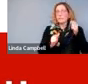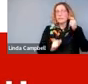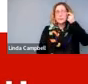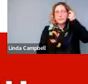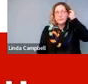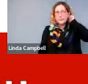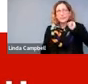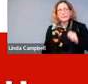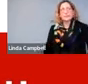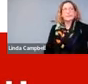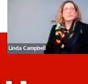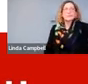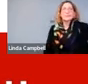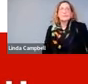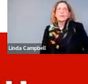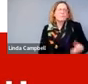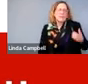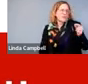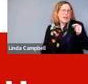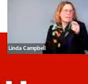Another thing that I wanted to talk about this evening is crayfish.